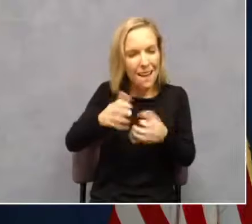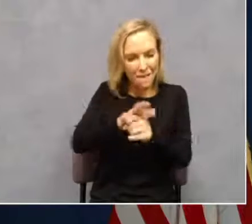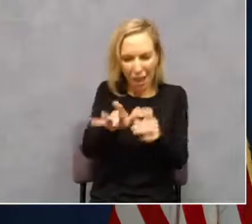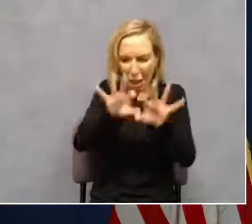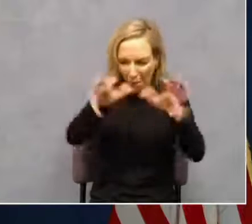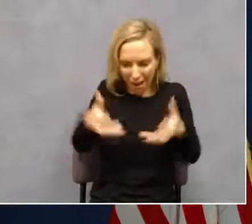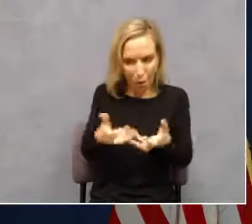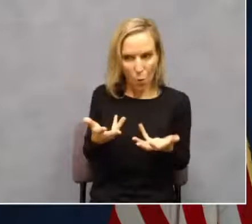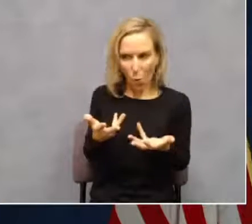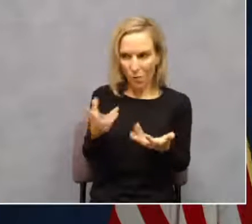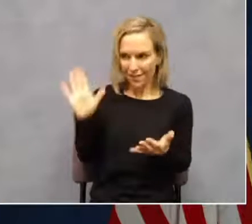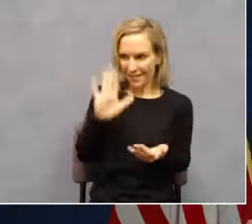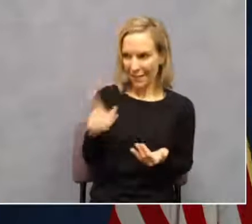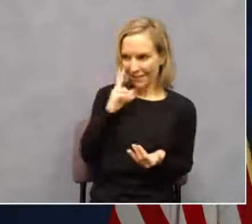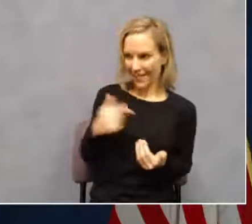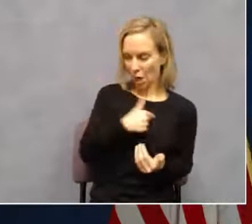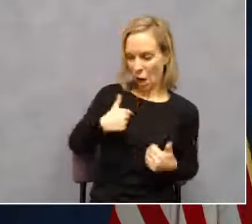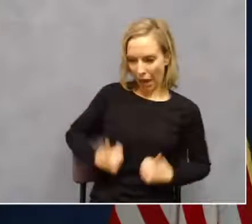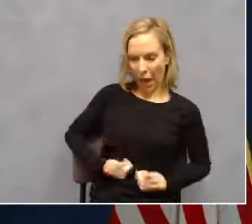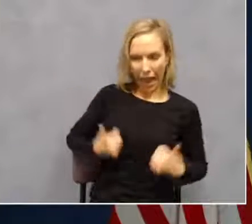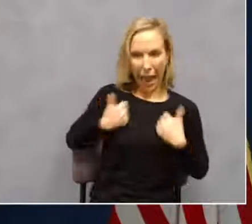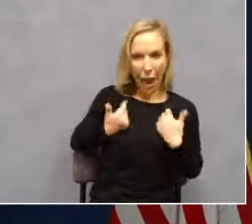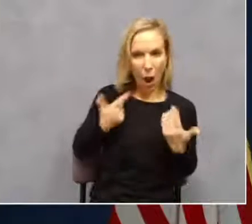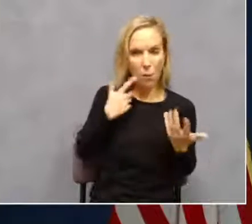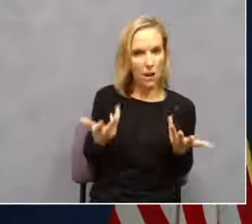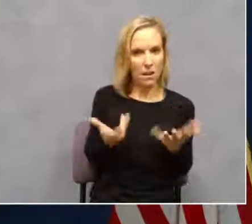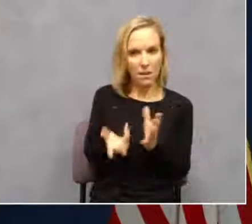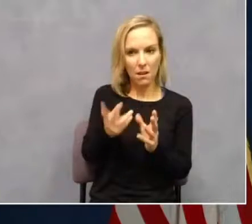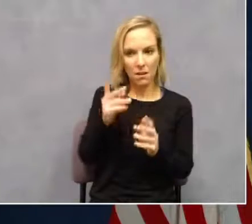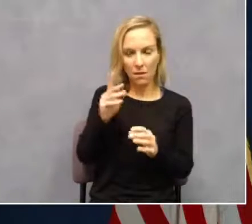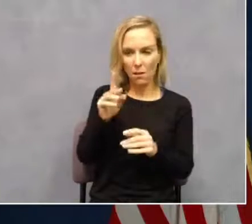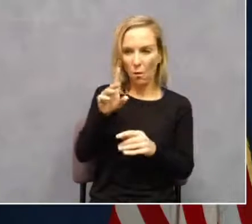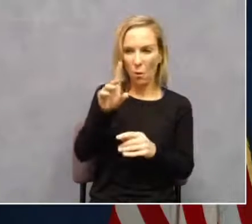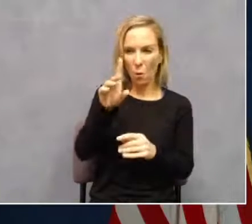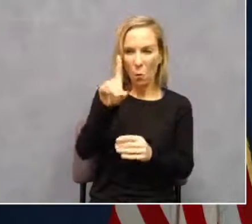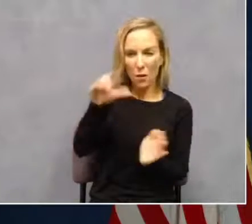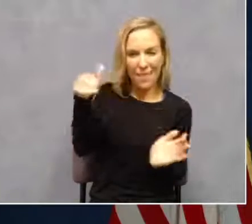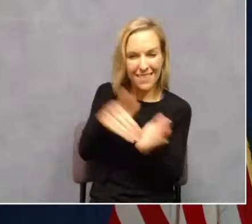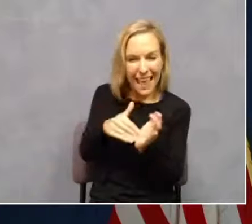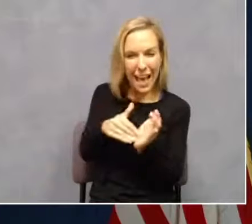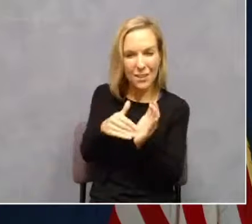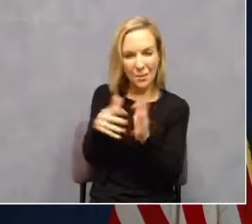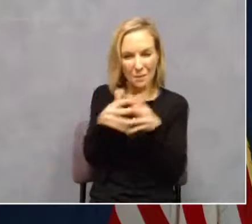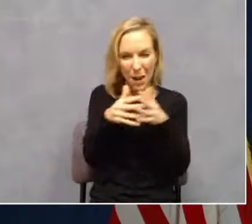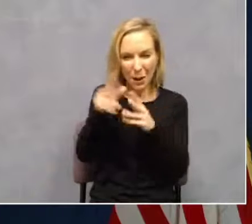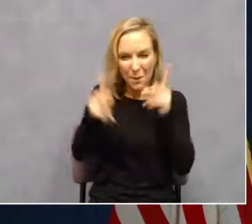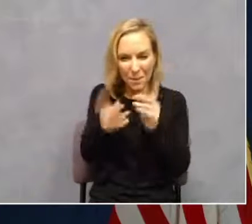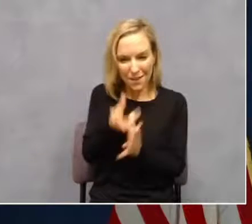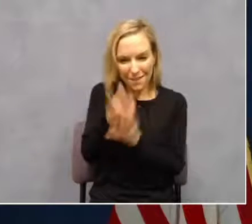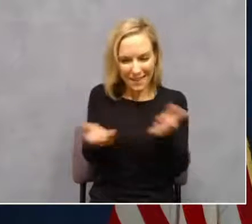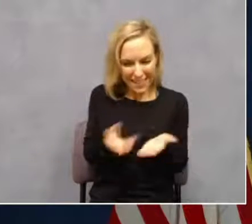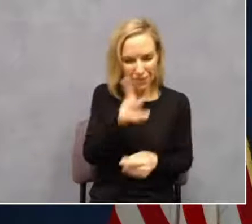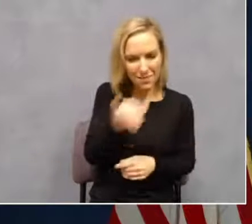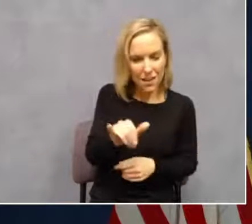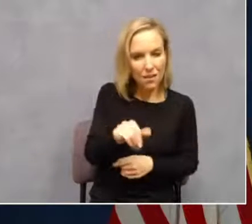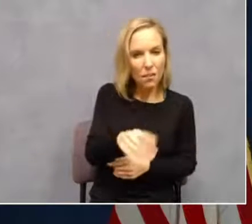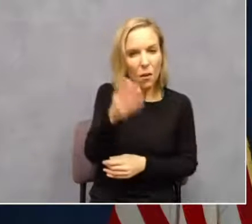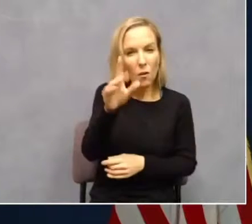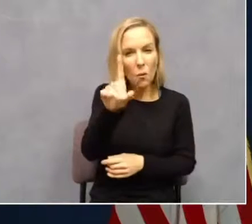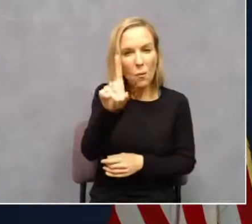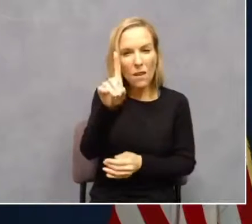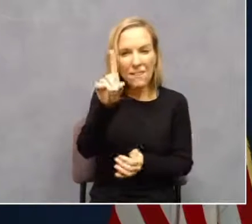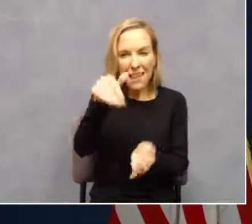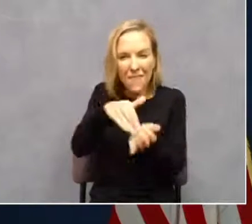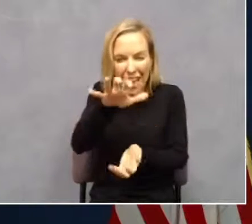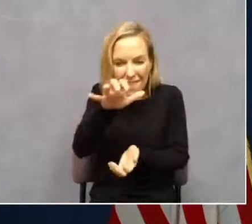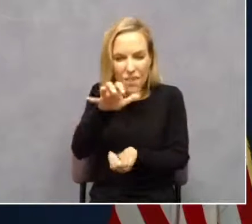We've lost more than a couple 100,000 Americans in Kentucky. We've lost nearly 1,500 people. We've had